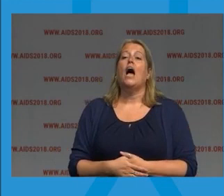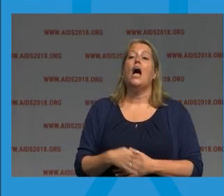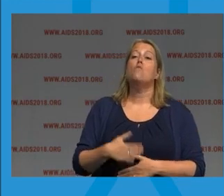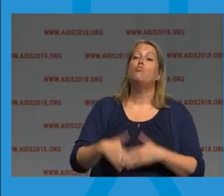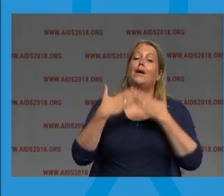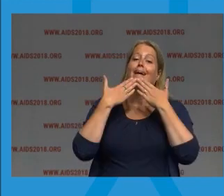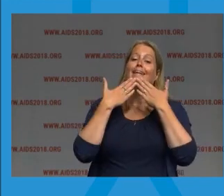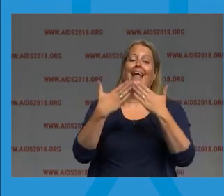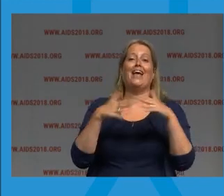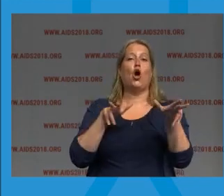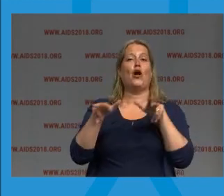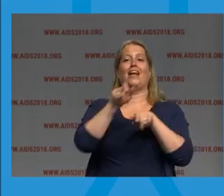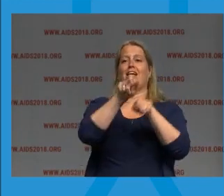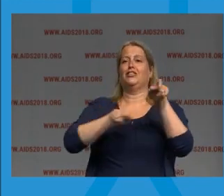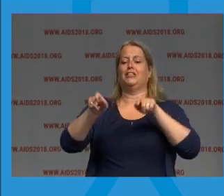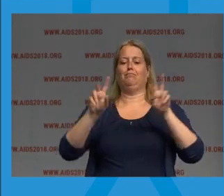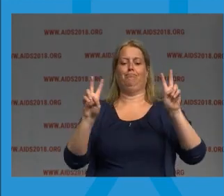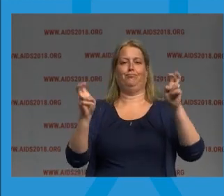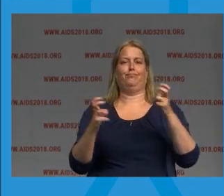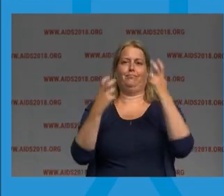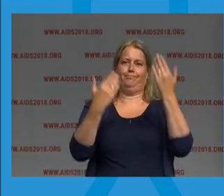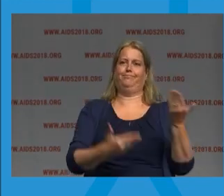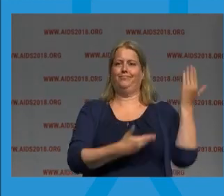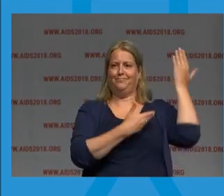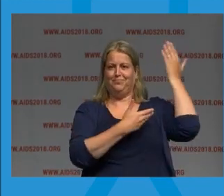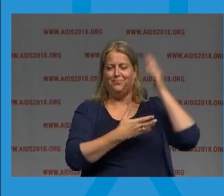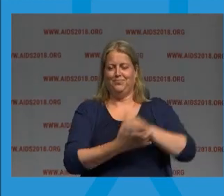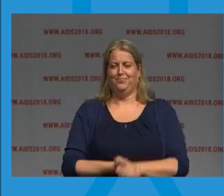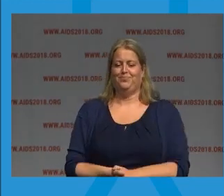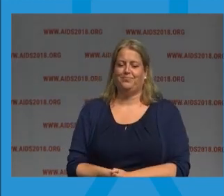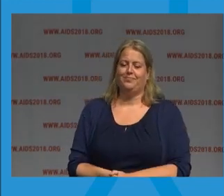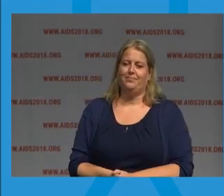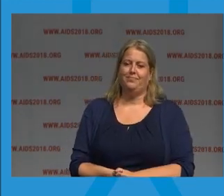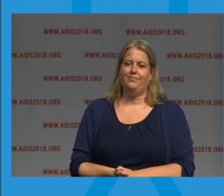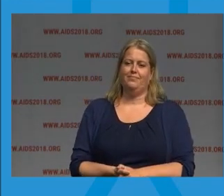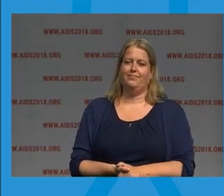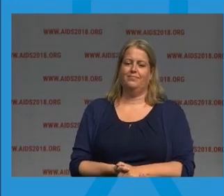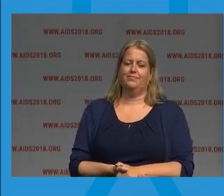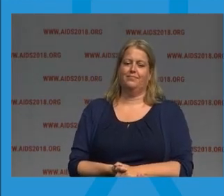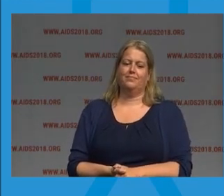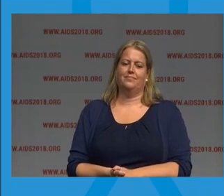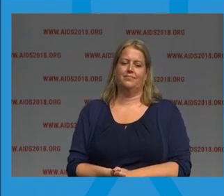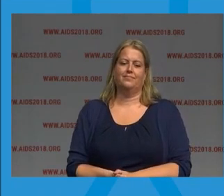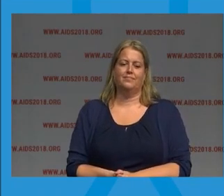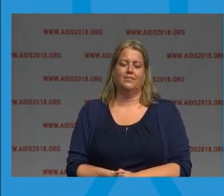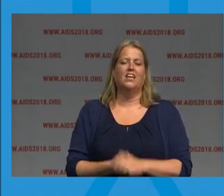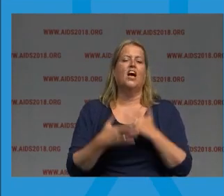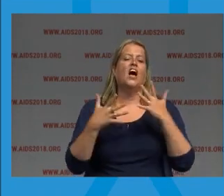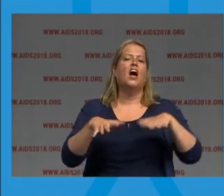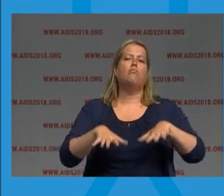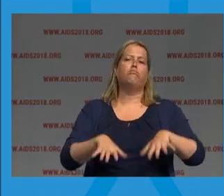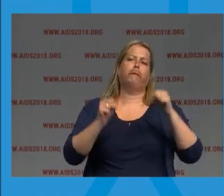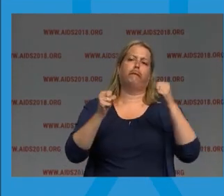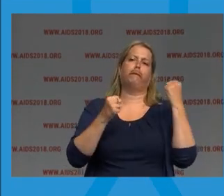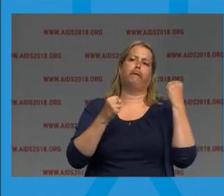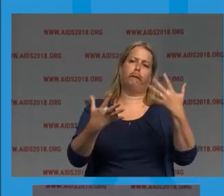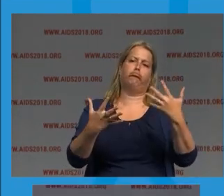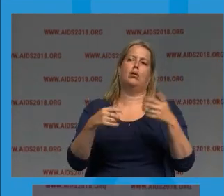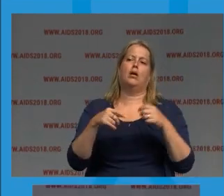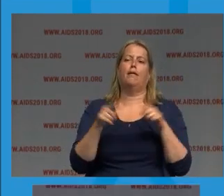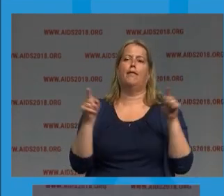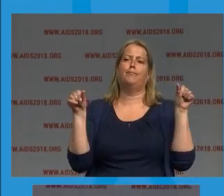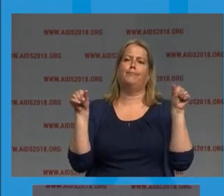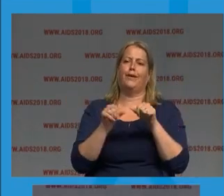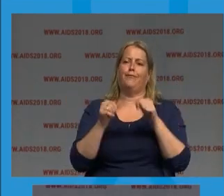inviting me to give the talk titled The Epidemiology and Vulnerability of Missing and Indigenous Populations. So I'm going to start by giving a